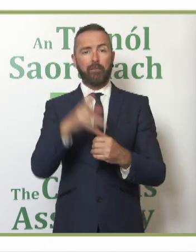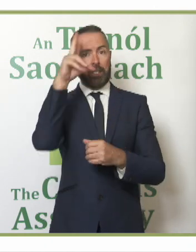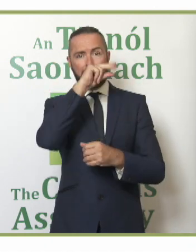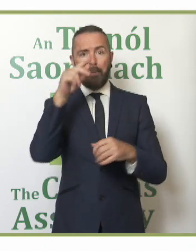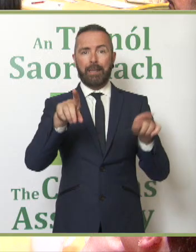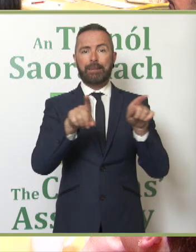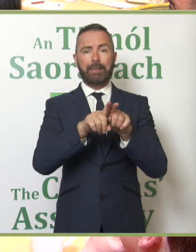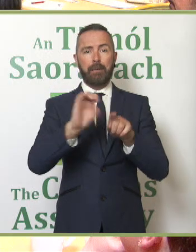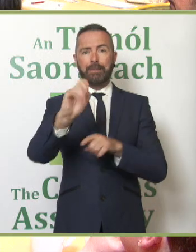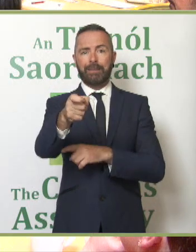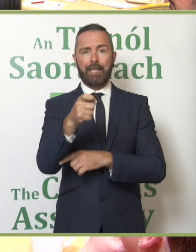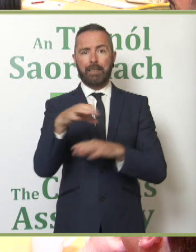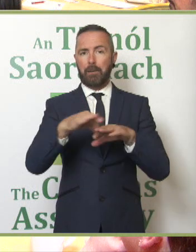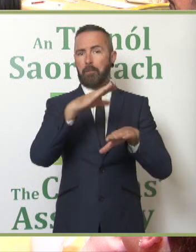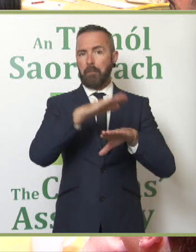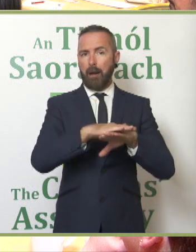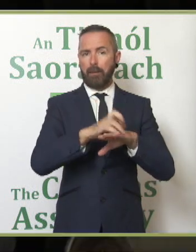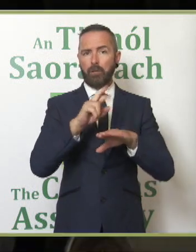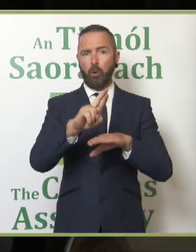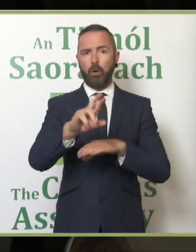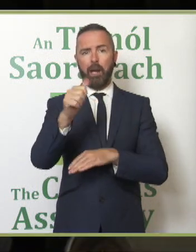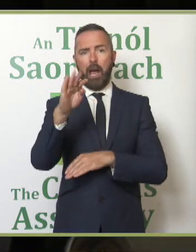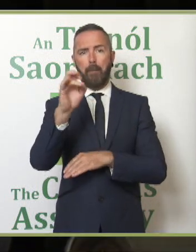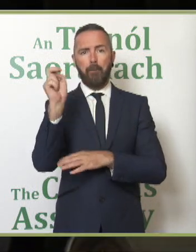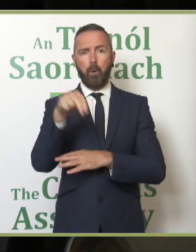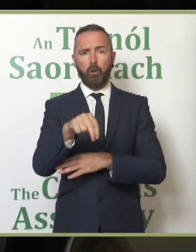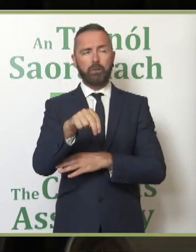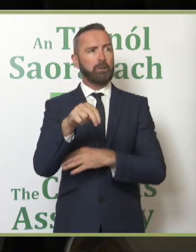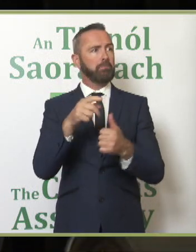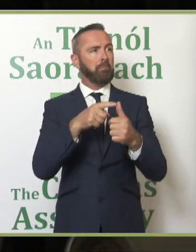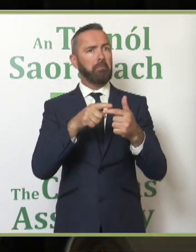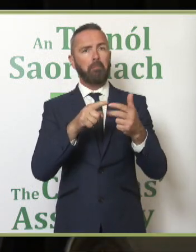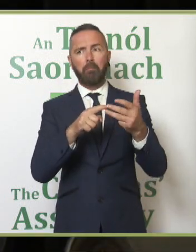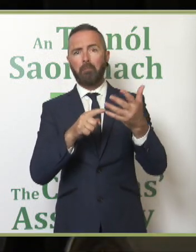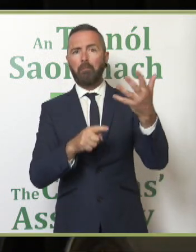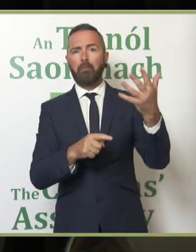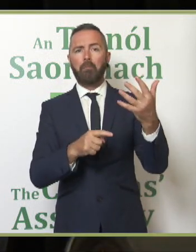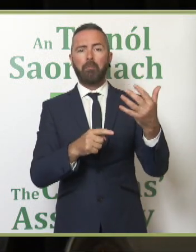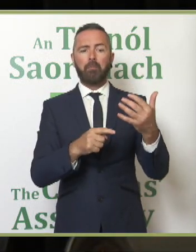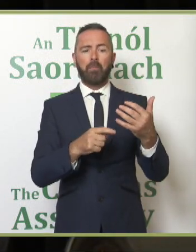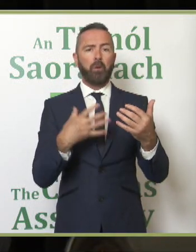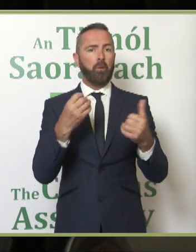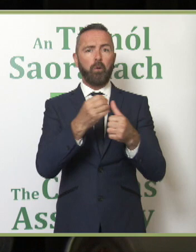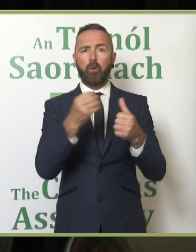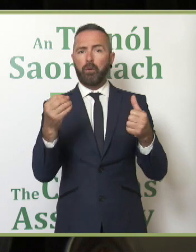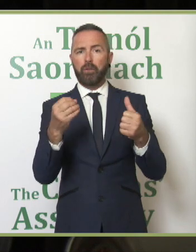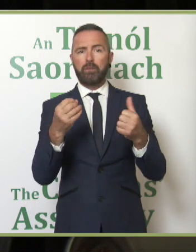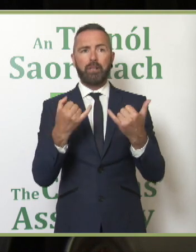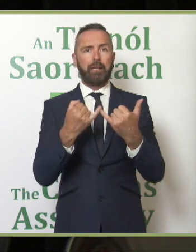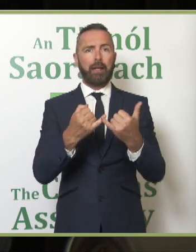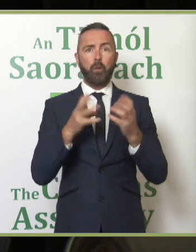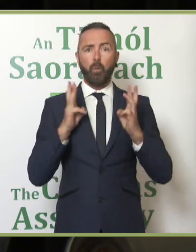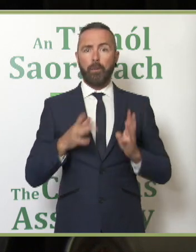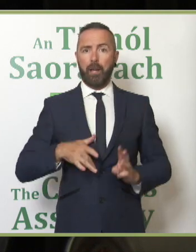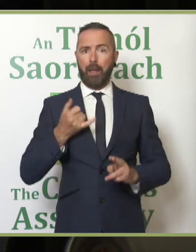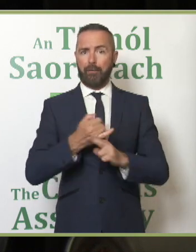for example, or on abortion provision, and referendums are planned on the constitutional reference to women's life within the home or